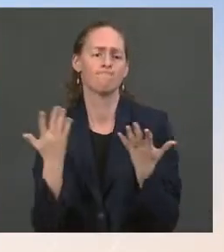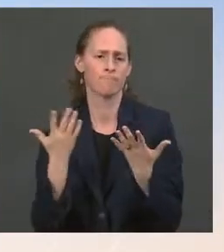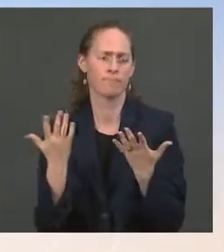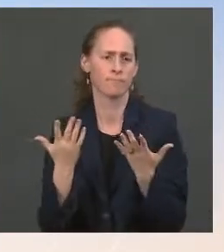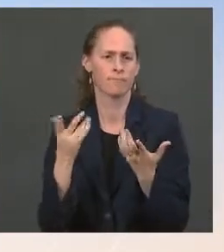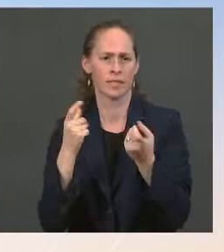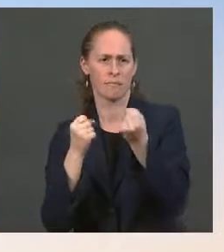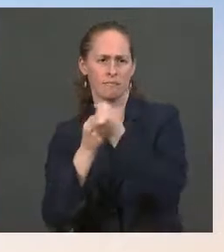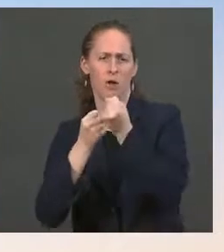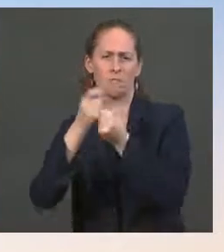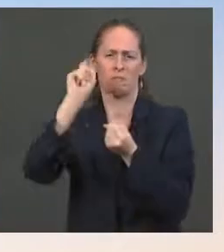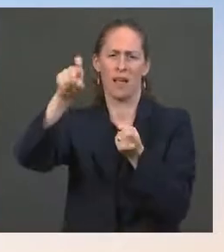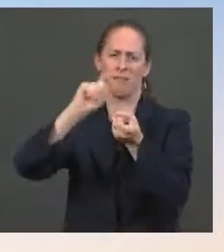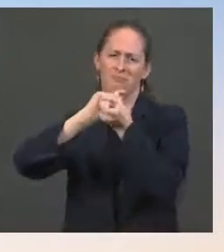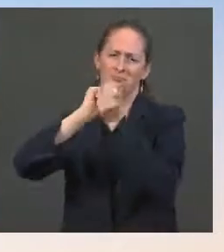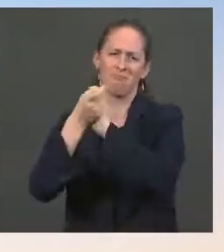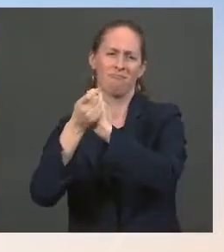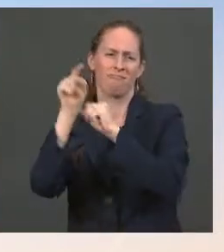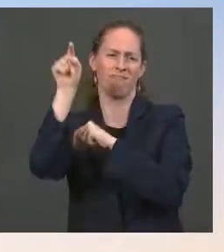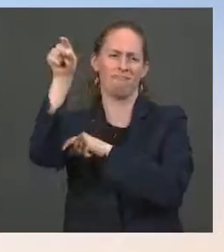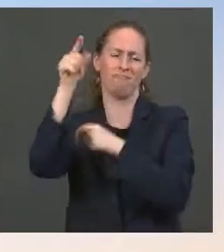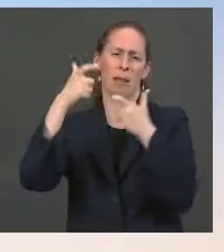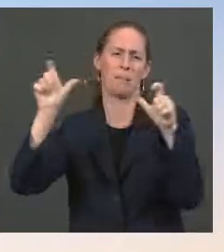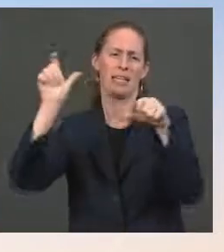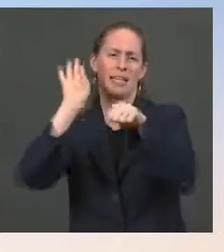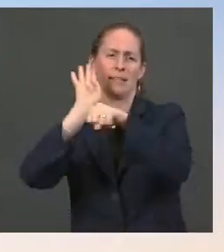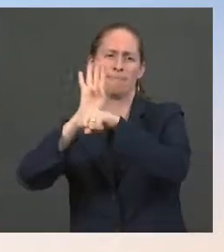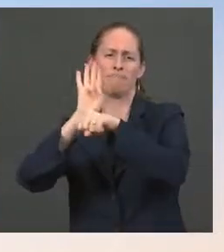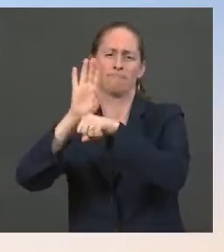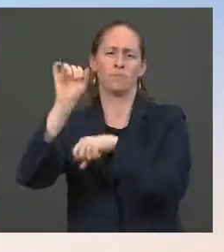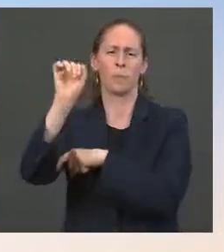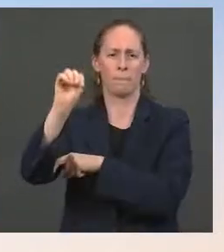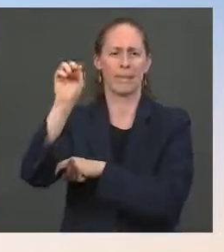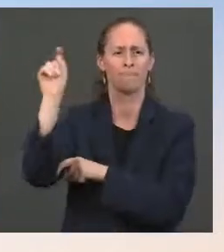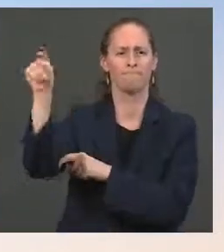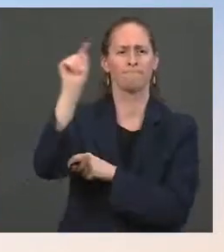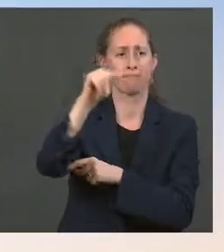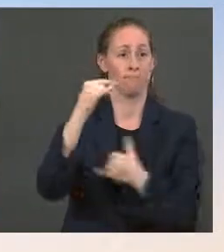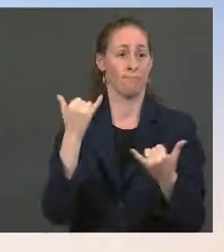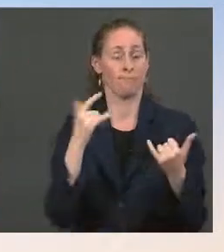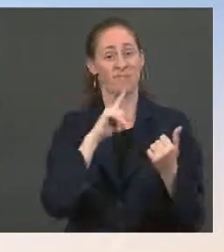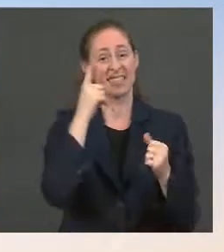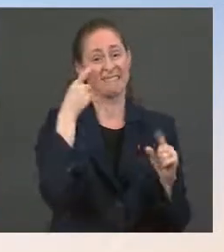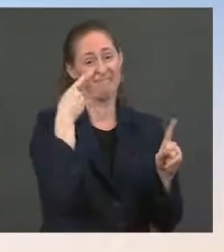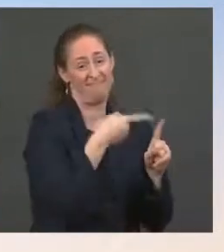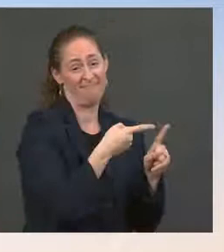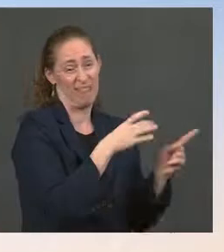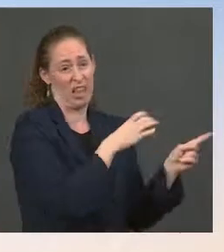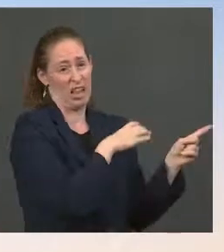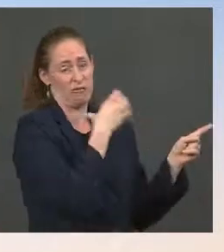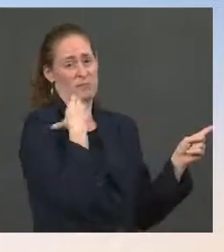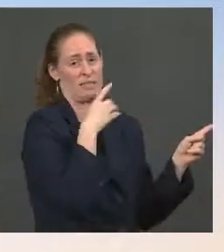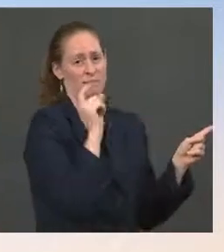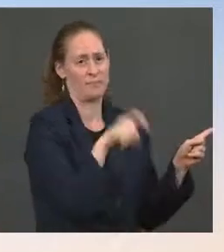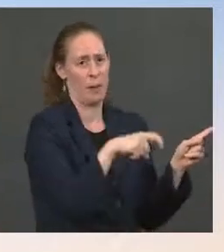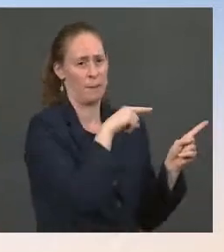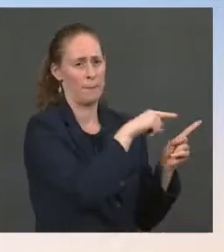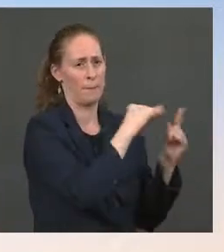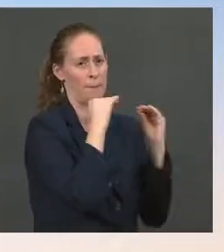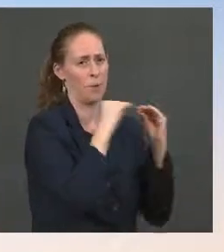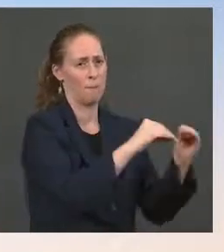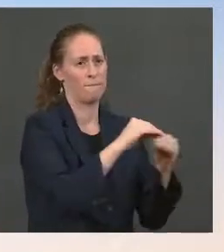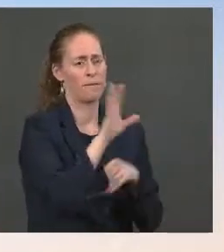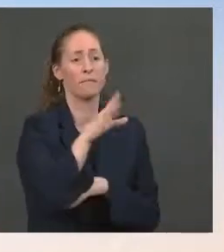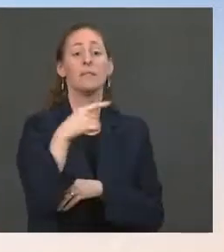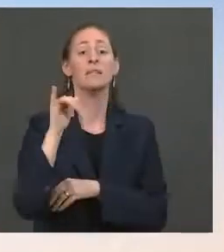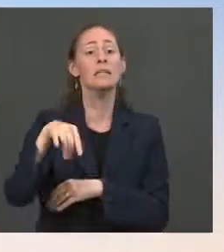reforms, efforts to address these issues. Obviously, that would be up to the purview of Congress, but certainly we view these as a continuing